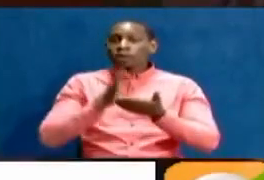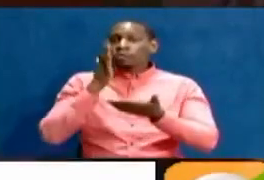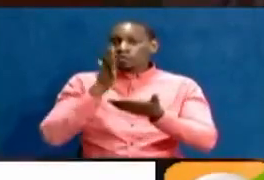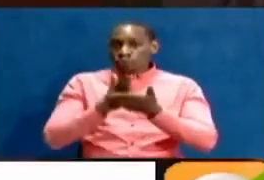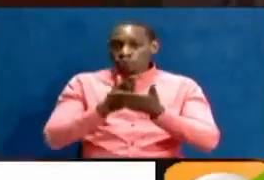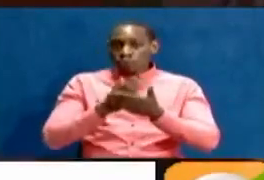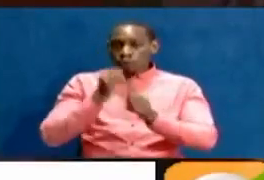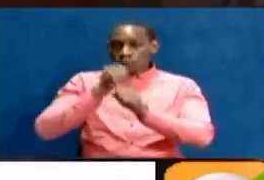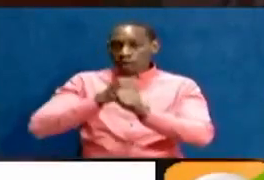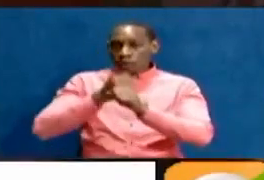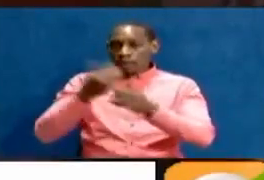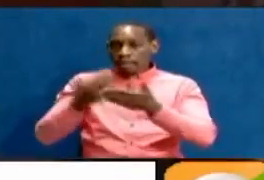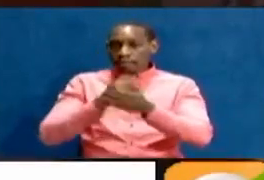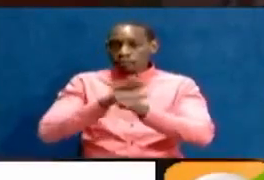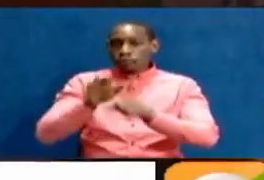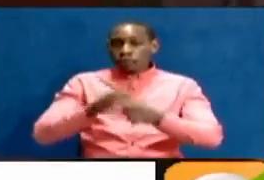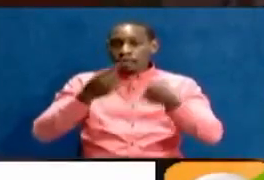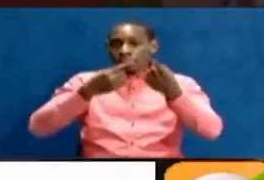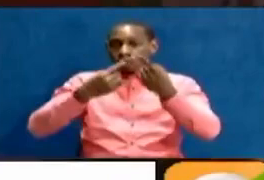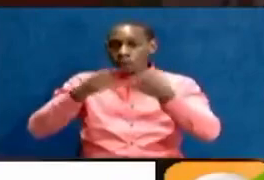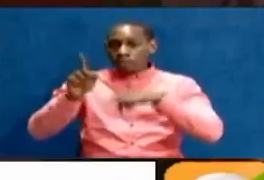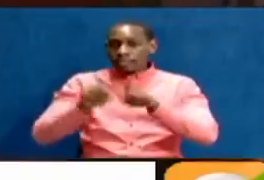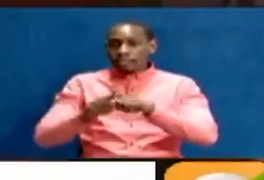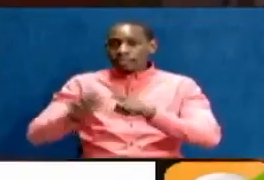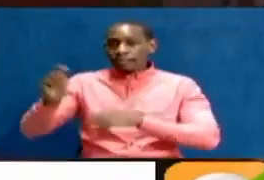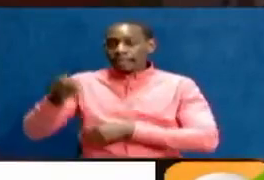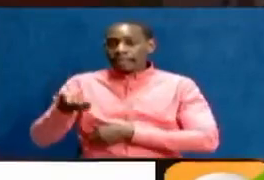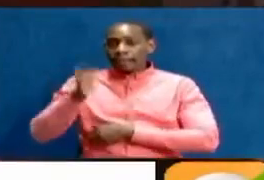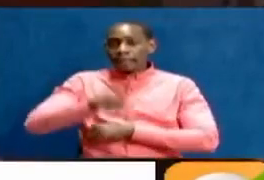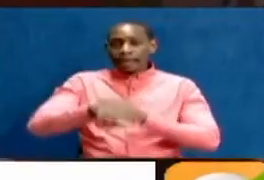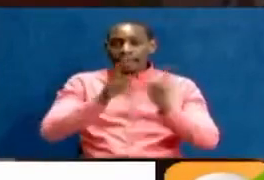ensure the war against COVID-19 is won and that the country